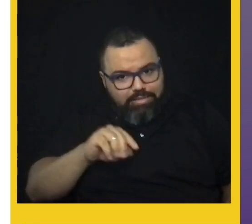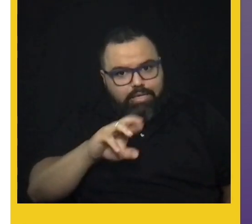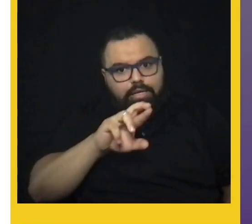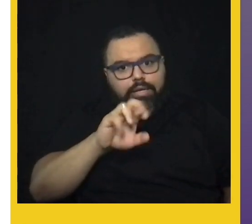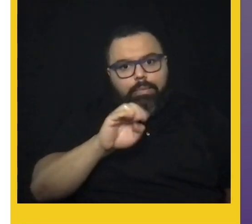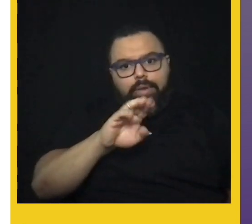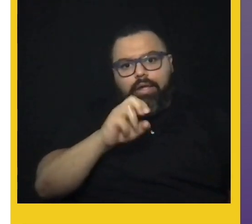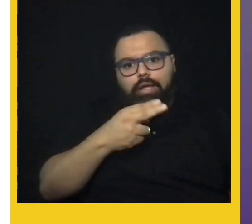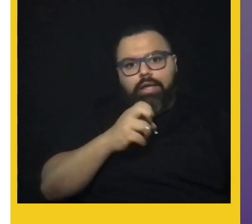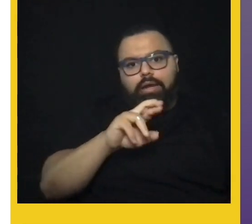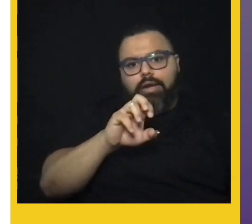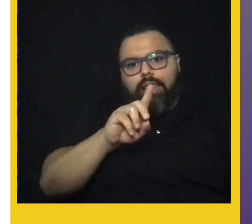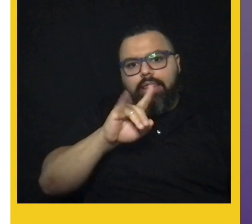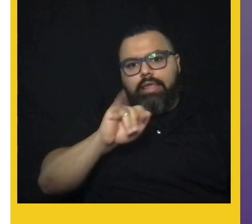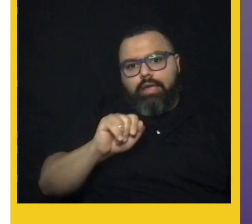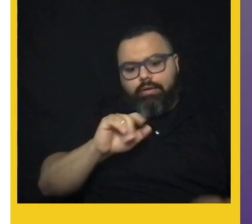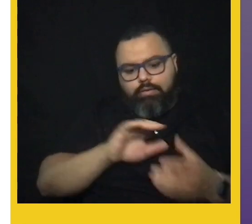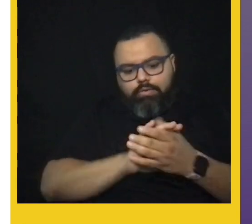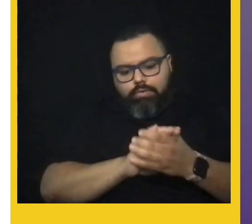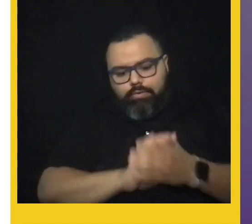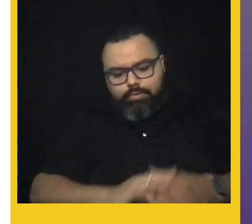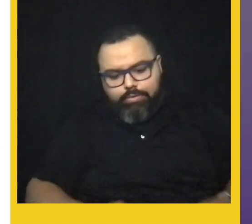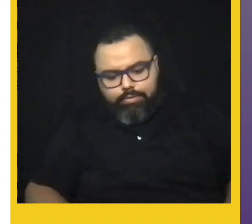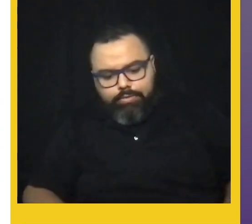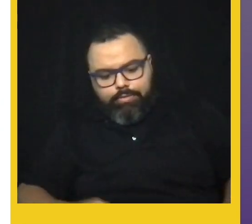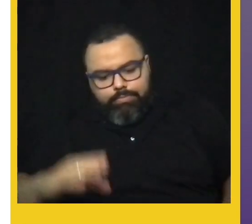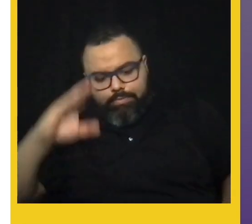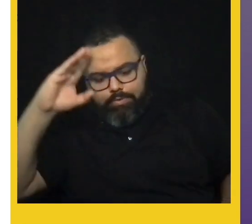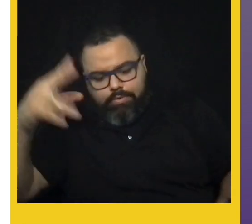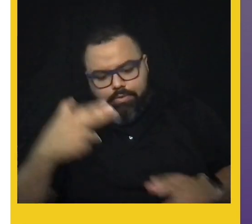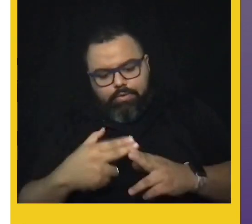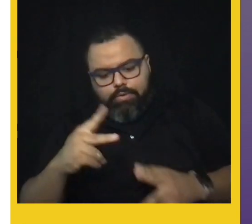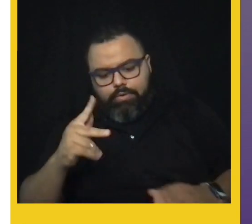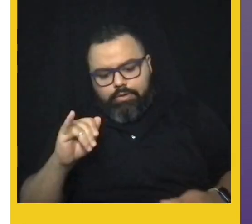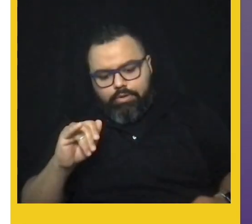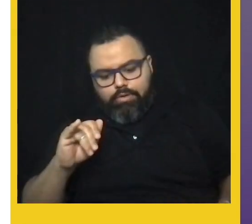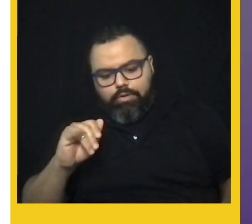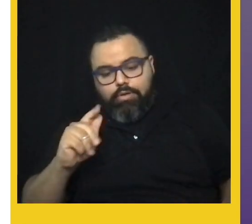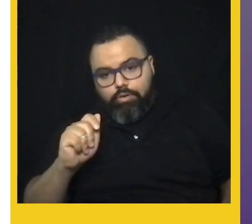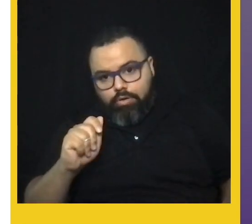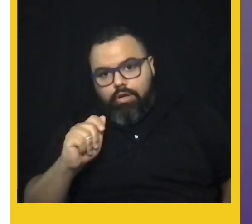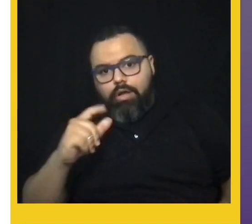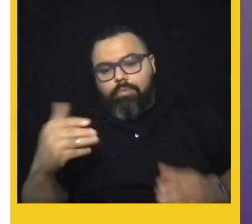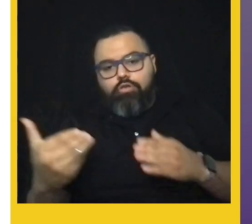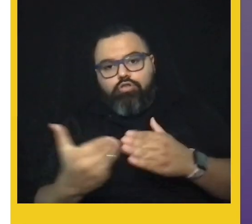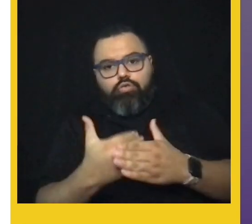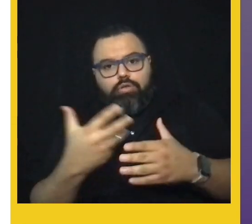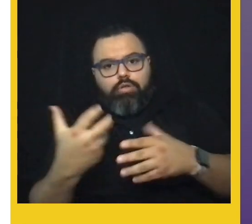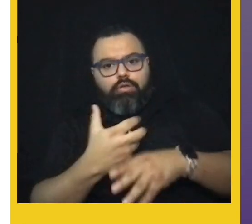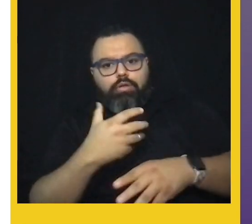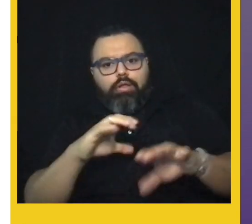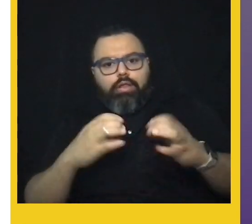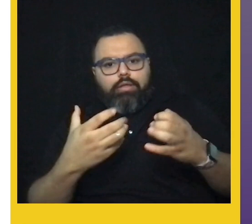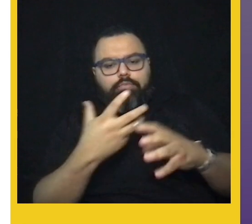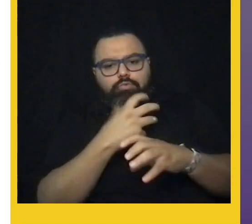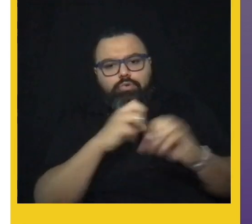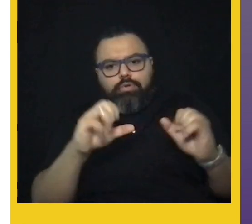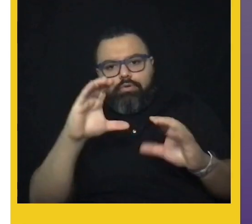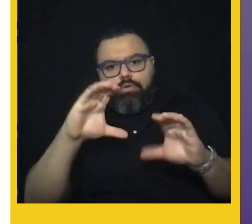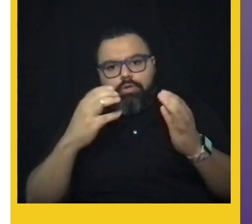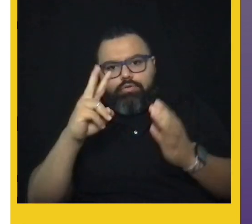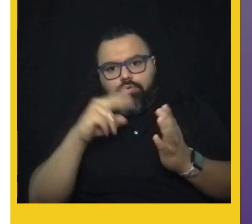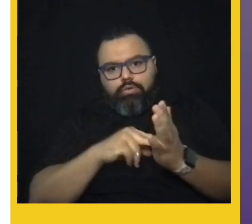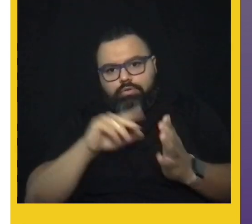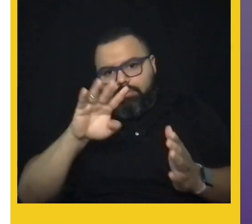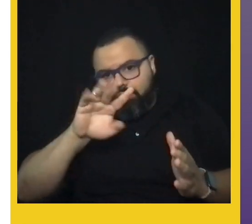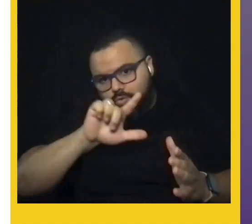Grecia Ramirez, and Rebecca Heredia. Congrats to all of you. Hi, my name is Kira Coreque, and I'm the newly elected class president